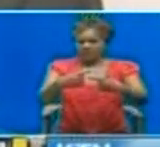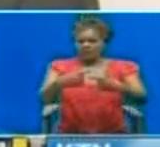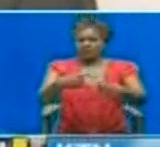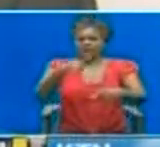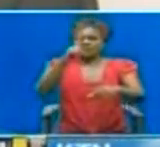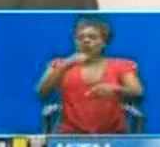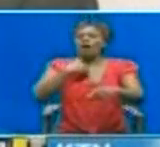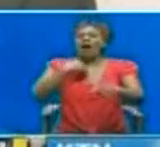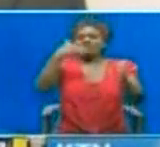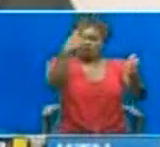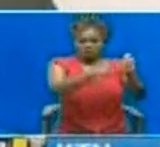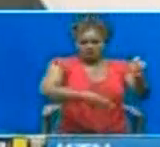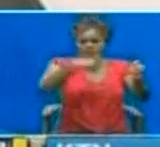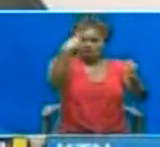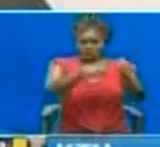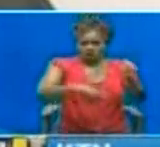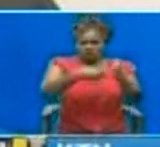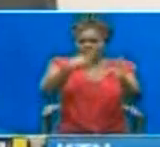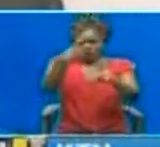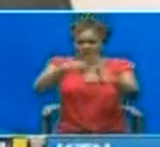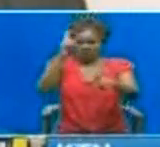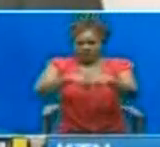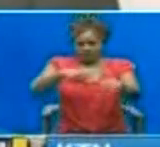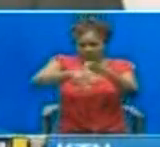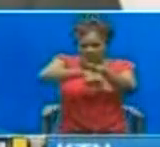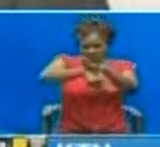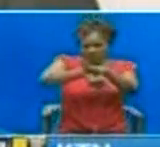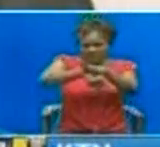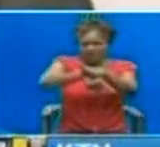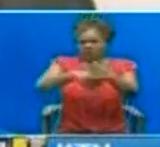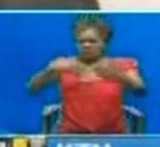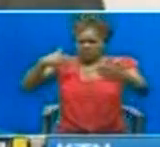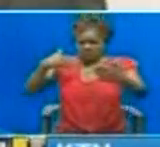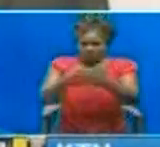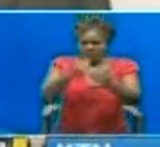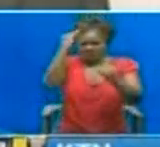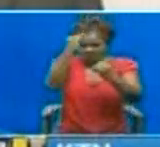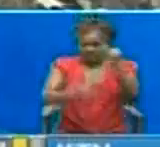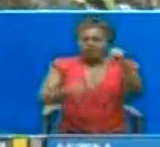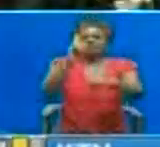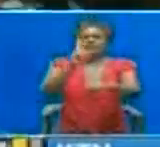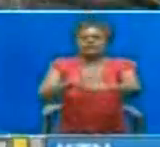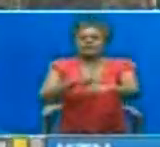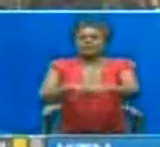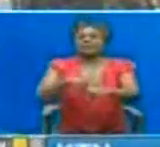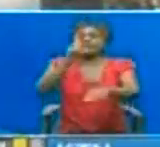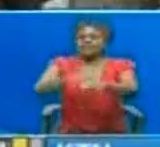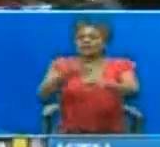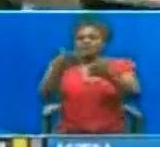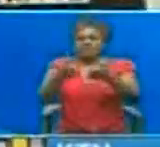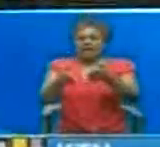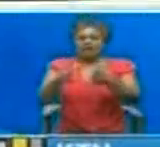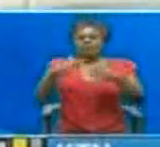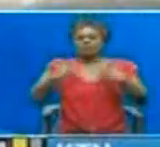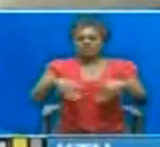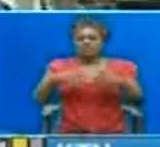you incur cost from the primary products to the finished products. At the moment, commuters